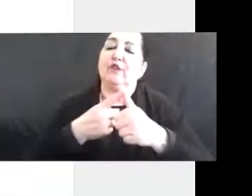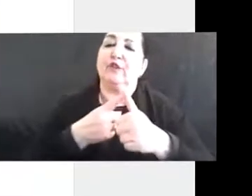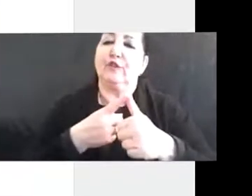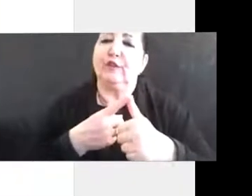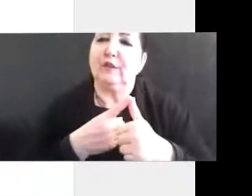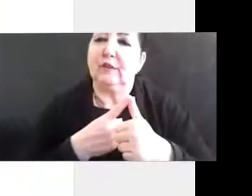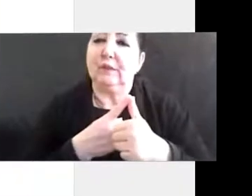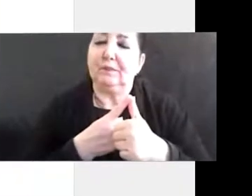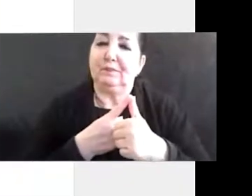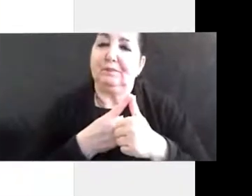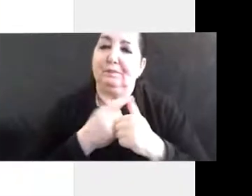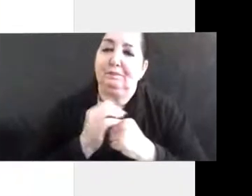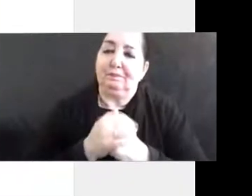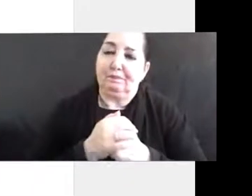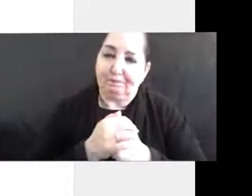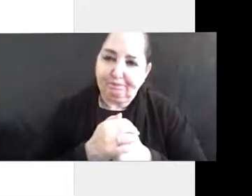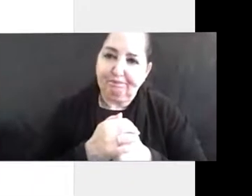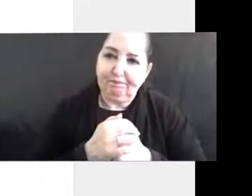first